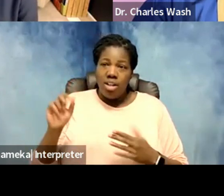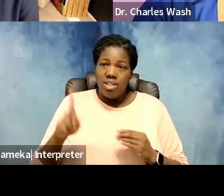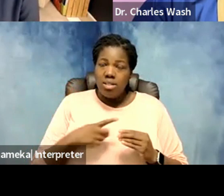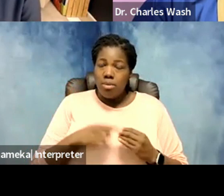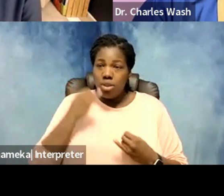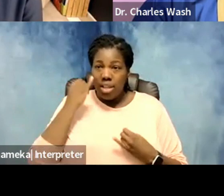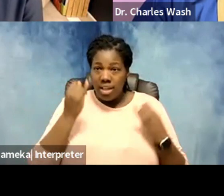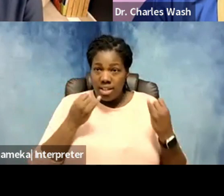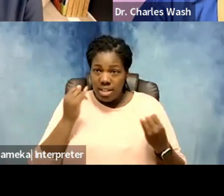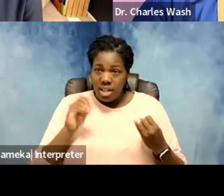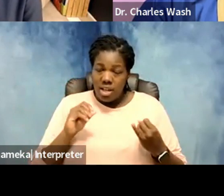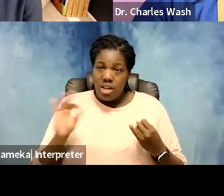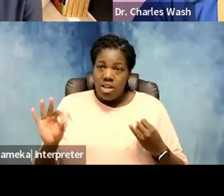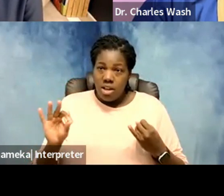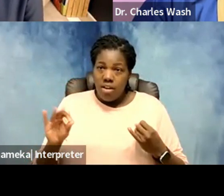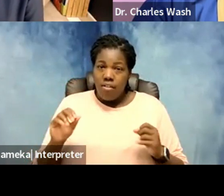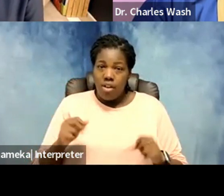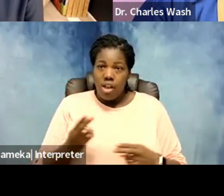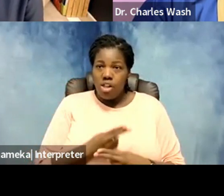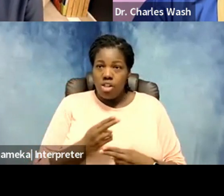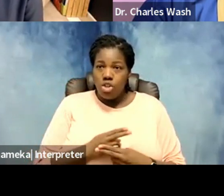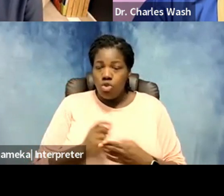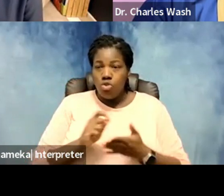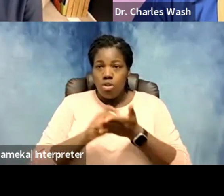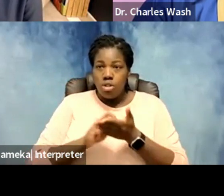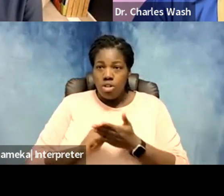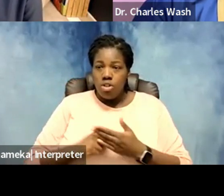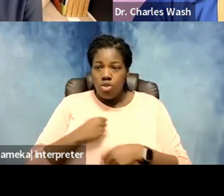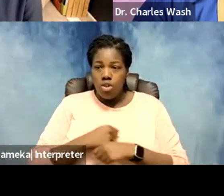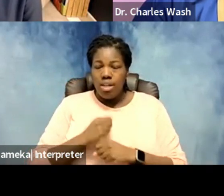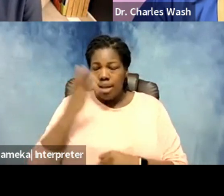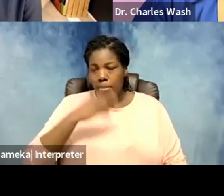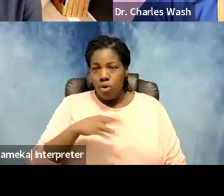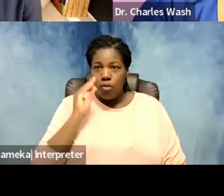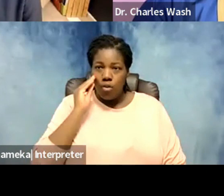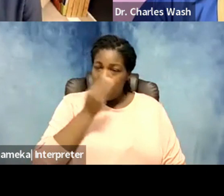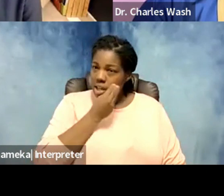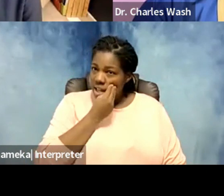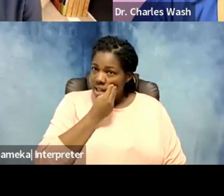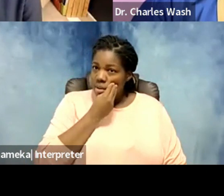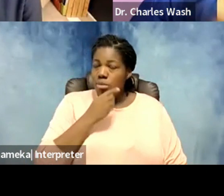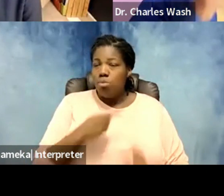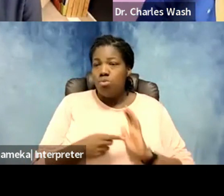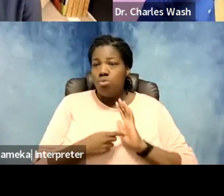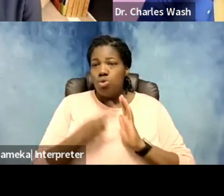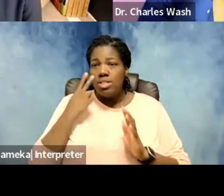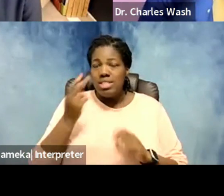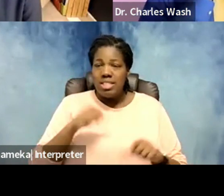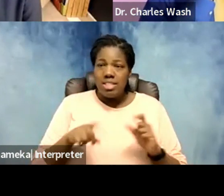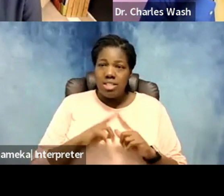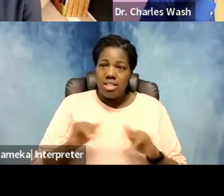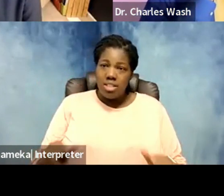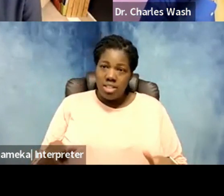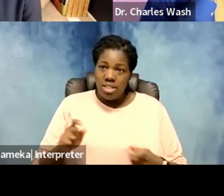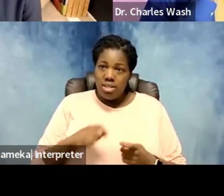idea of, you know, you can use markers to kind of create a beautiful flower, but you can demonstrate the science at the same time,